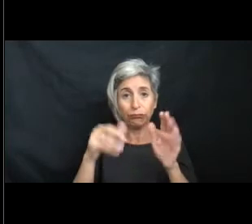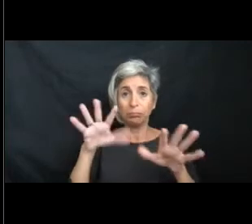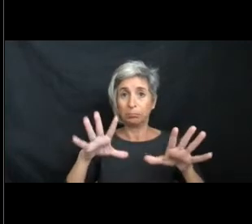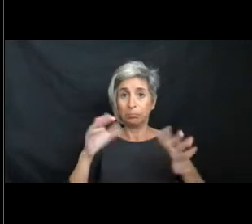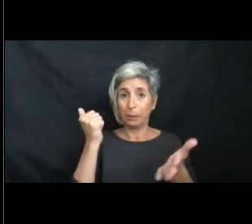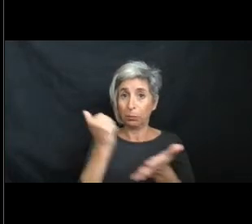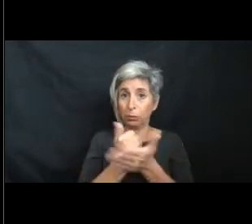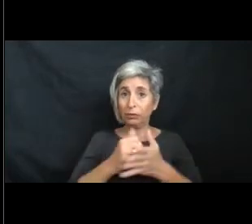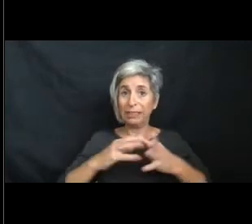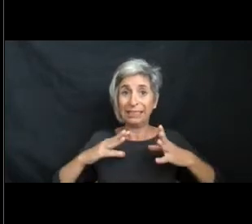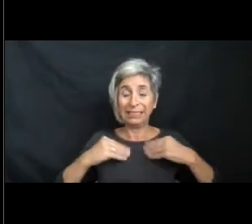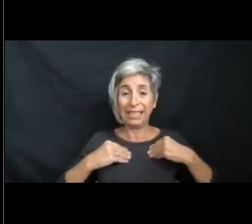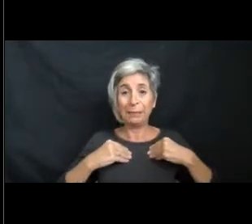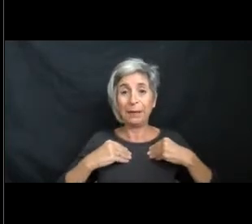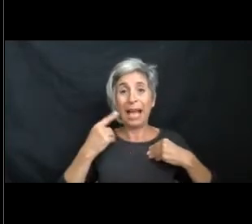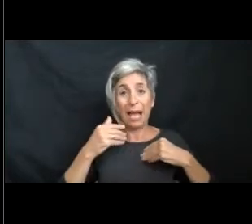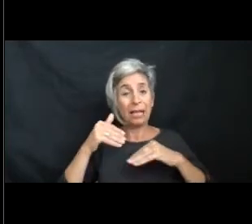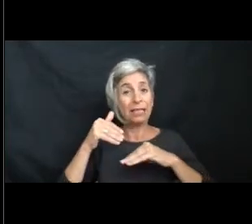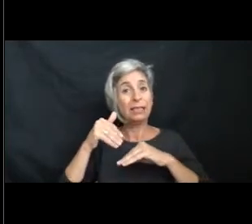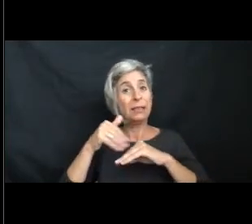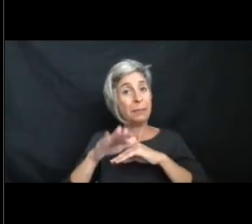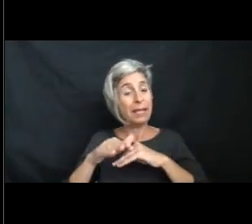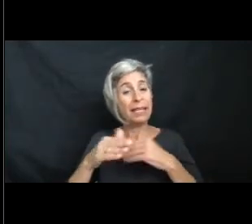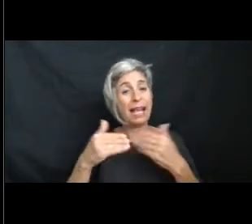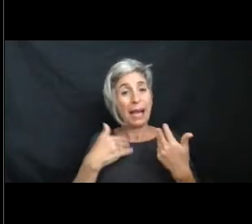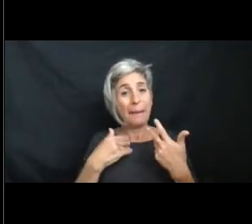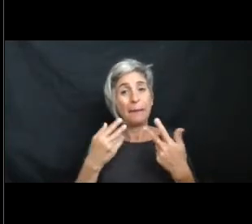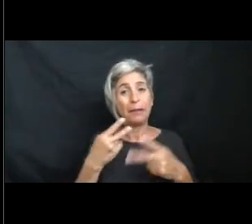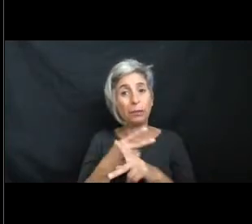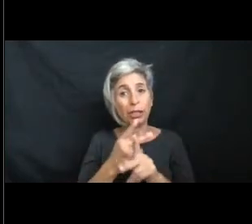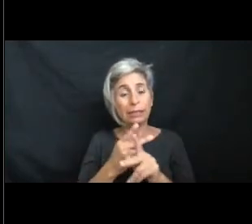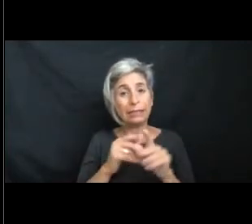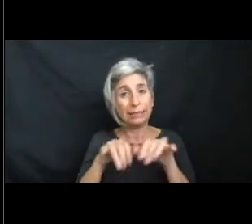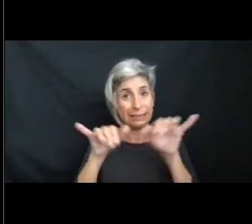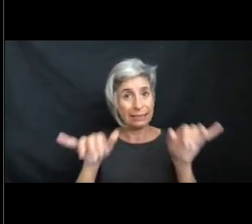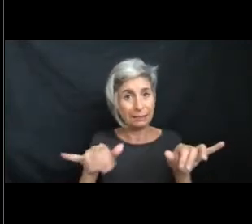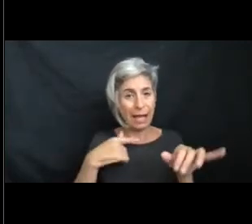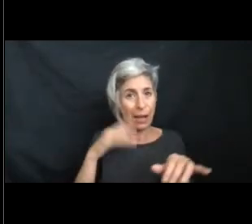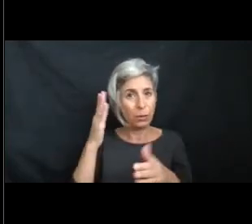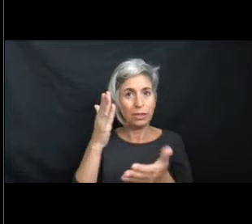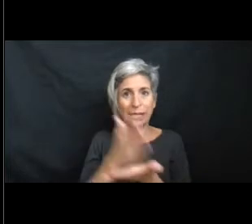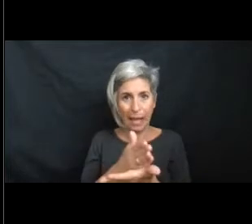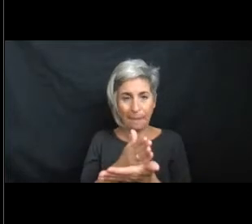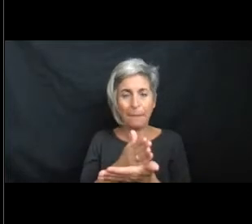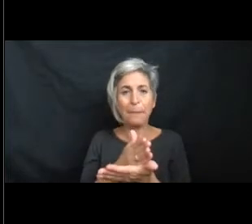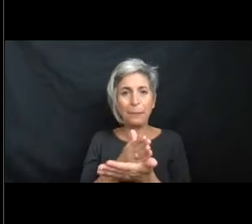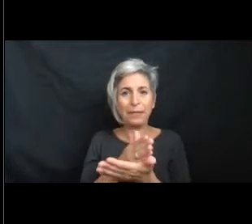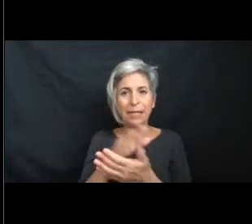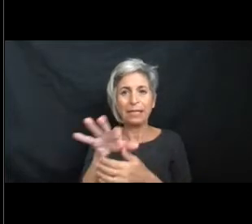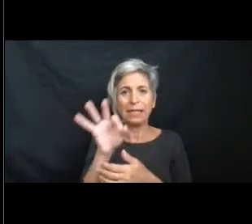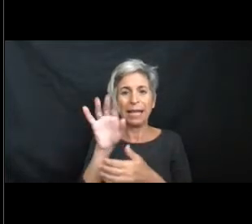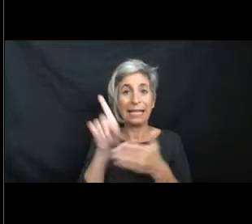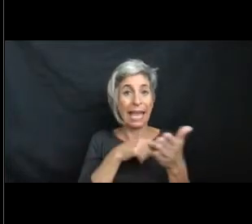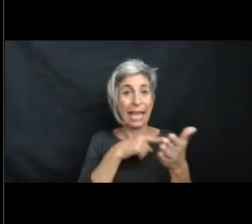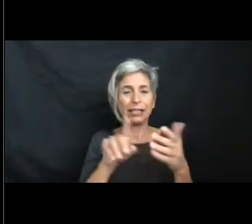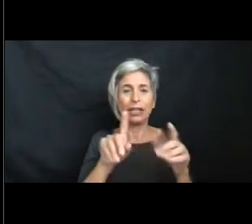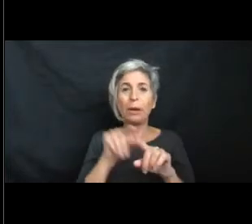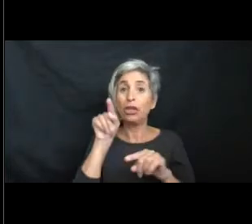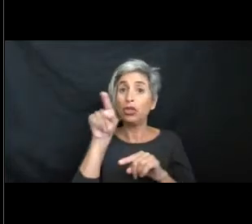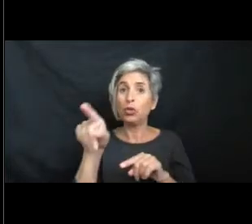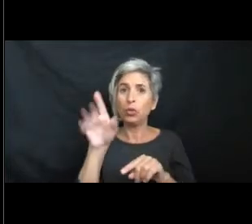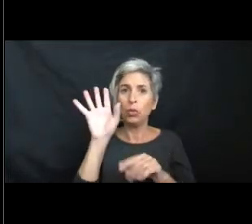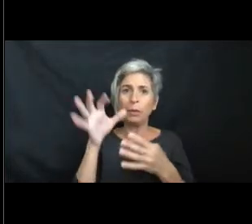Normally, yes, I would submit from here. I am in the production system, so I'm going to stop where I'm at and just select cancel. But this is how you would